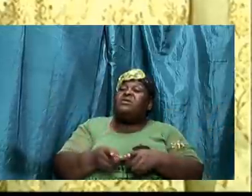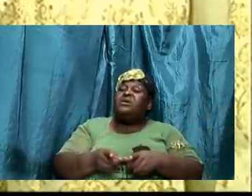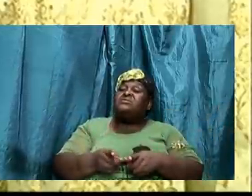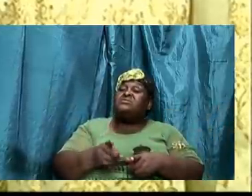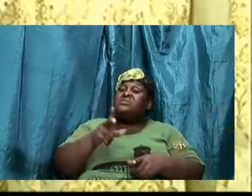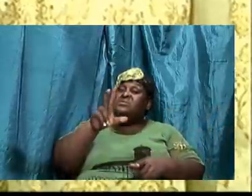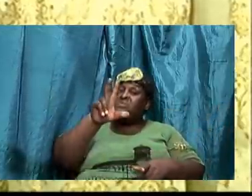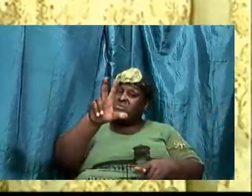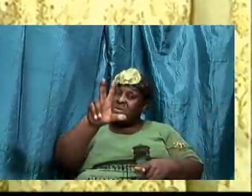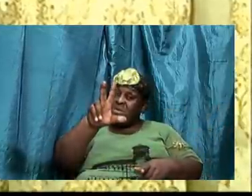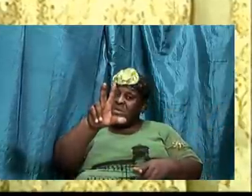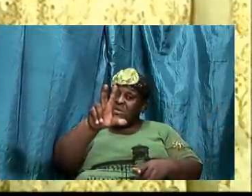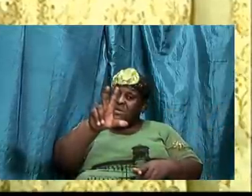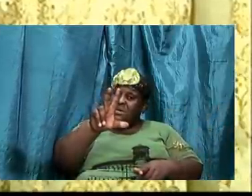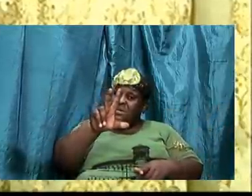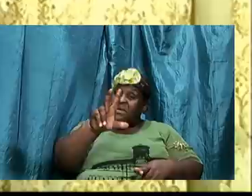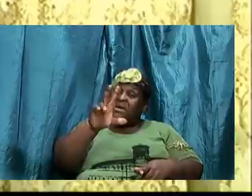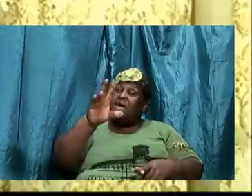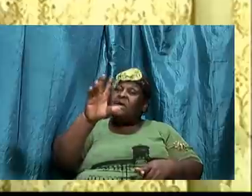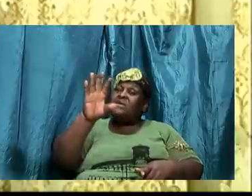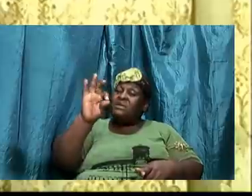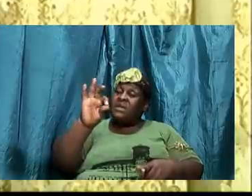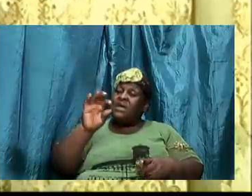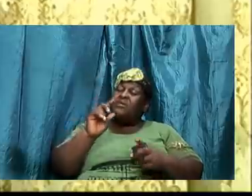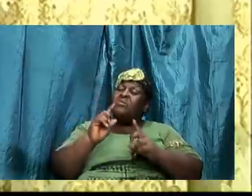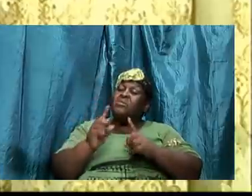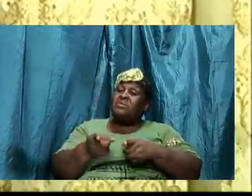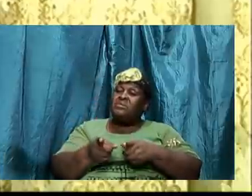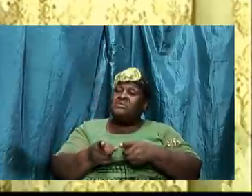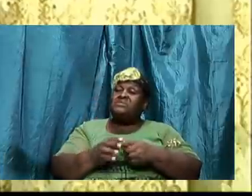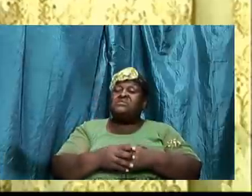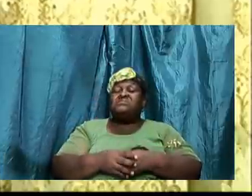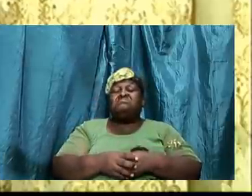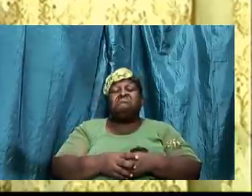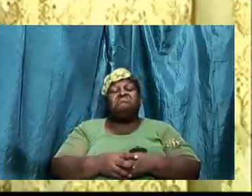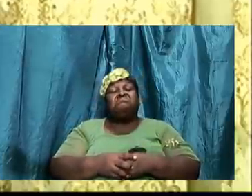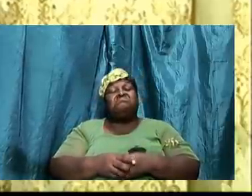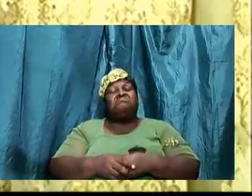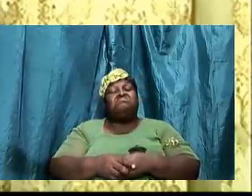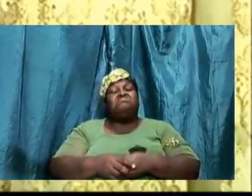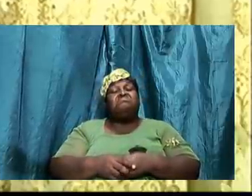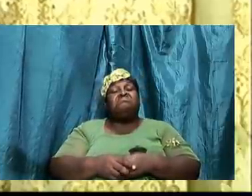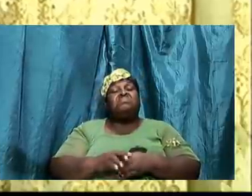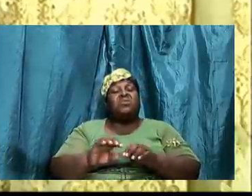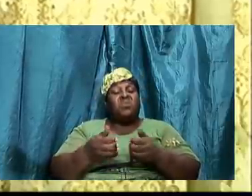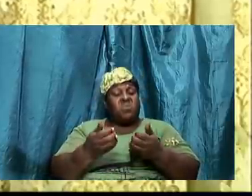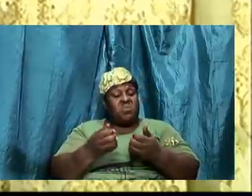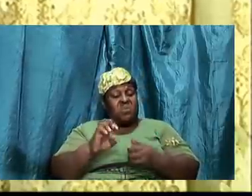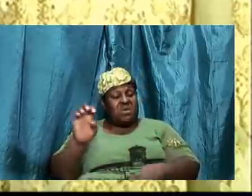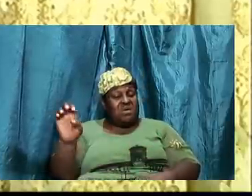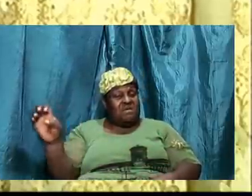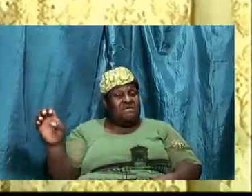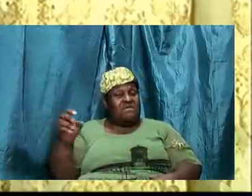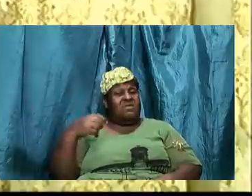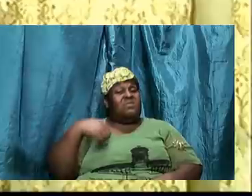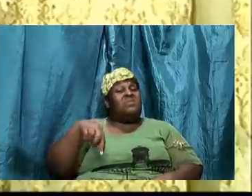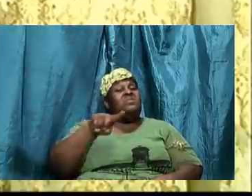and nine orders. We will not get into that tonight. However, we